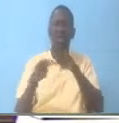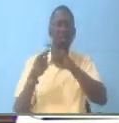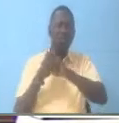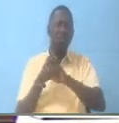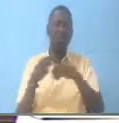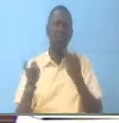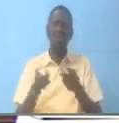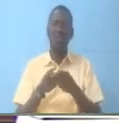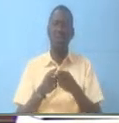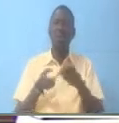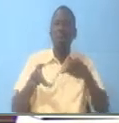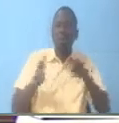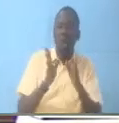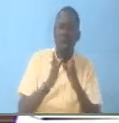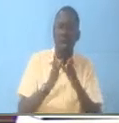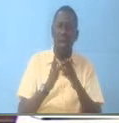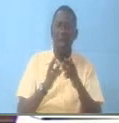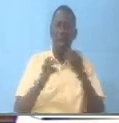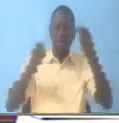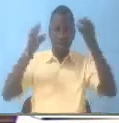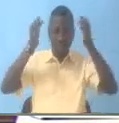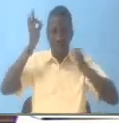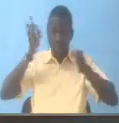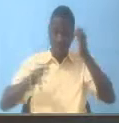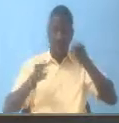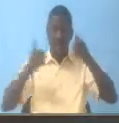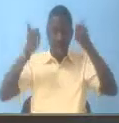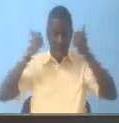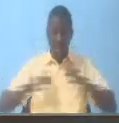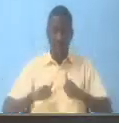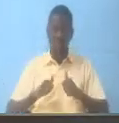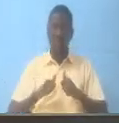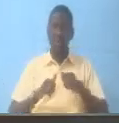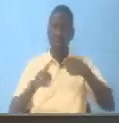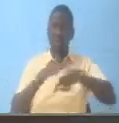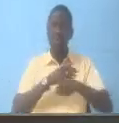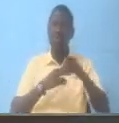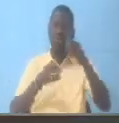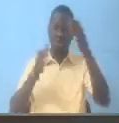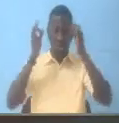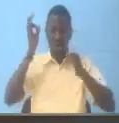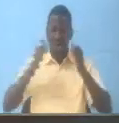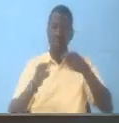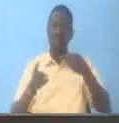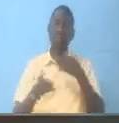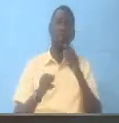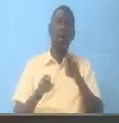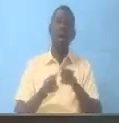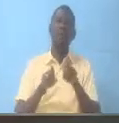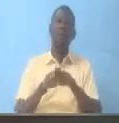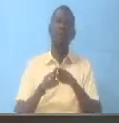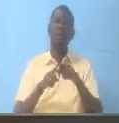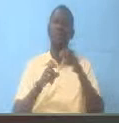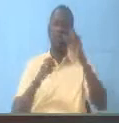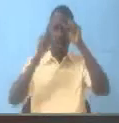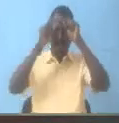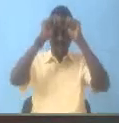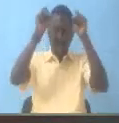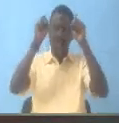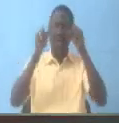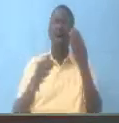were prosecuted in court, that is by the state? Ndax di nga mun a wax nag ne nguur gi dafa